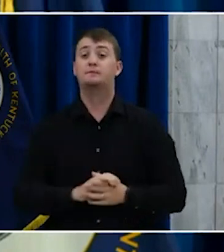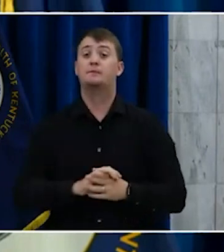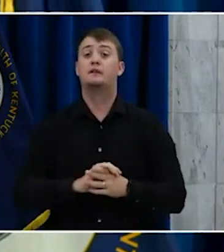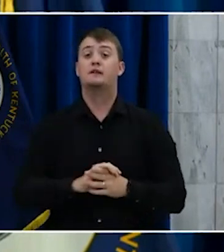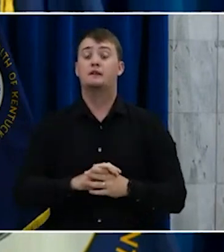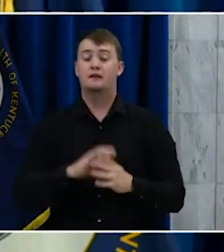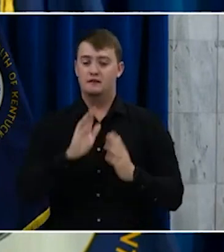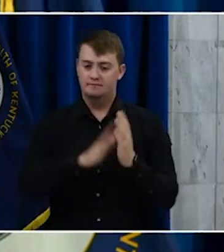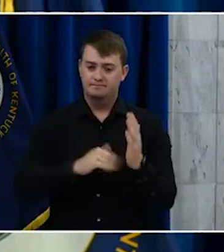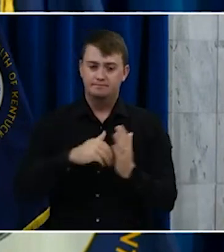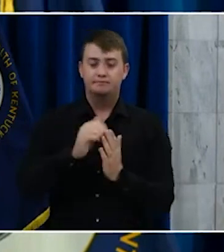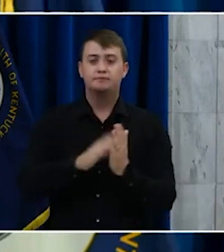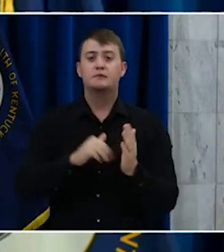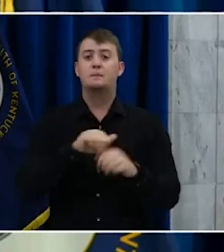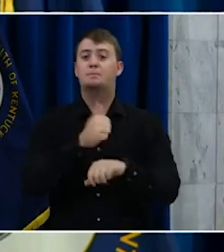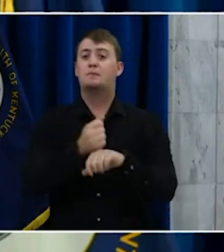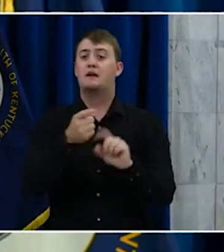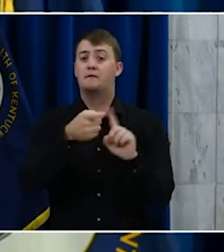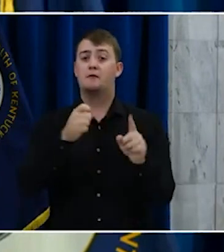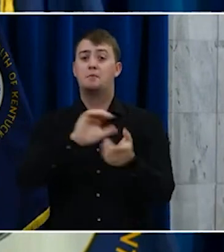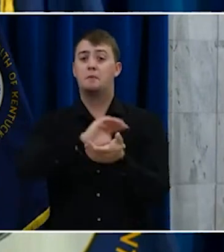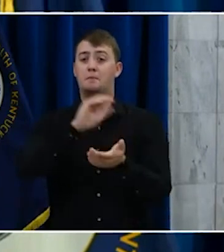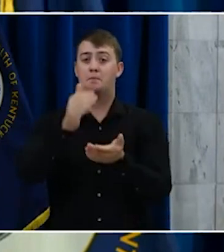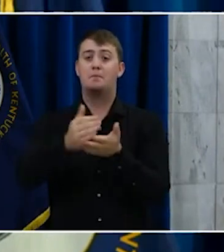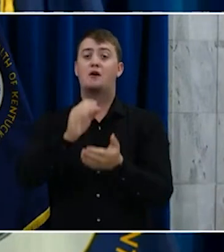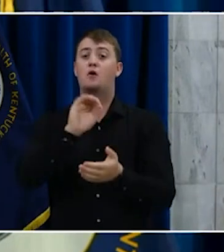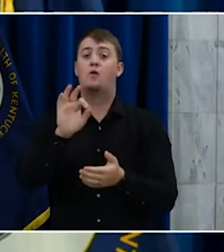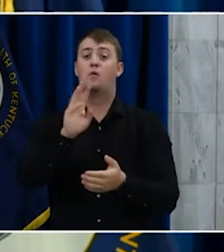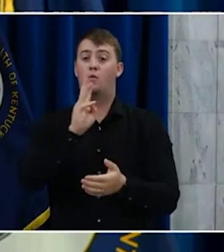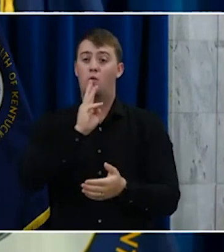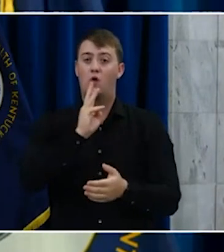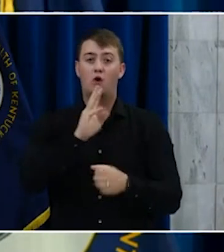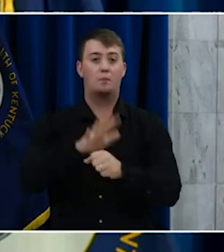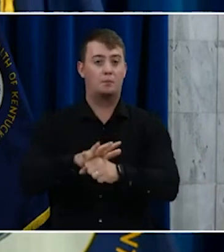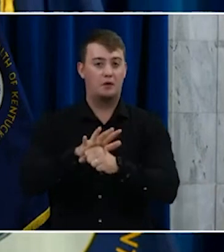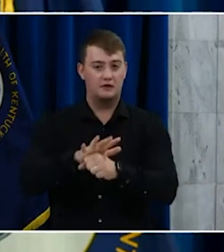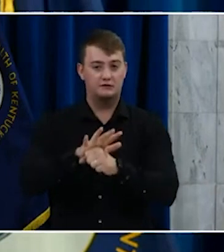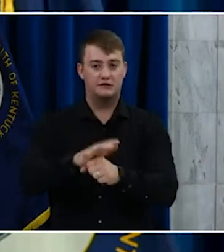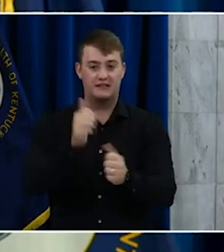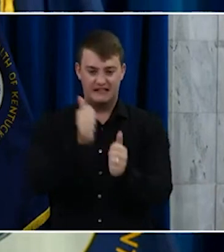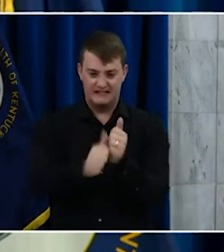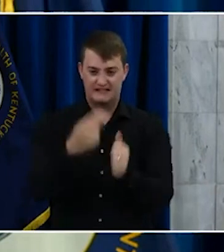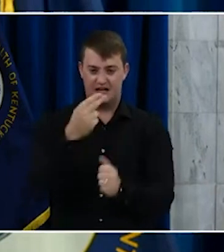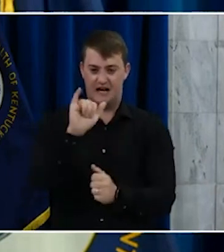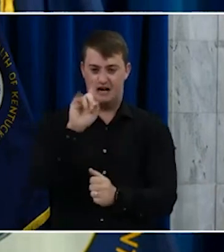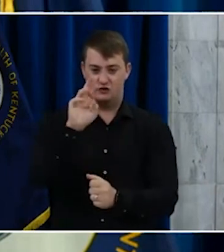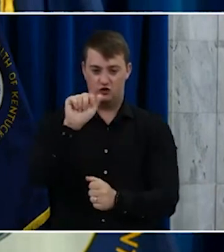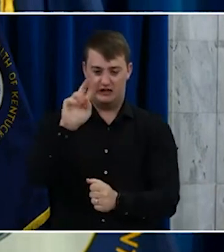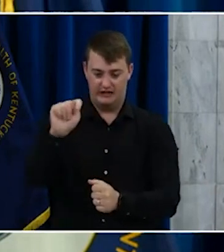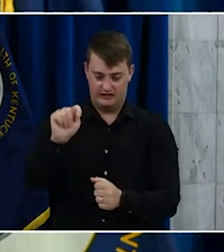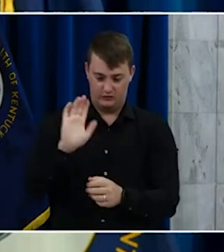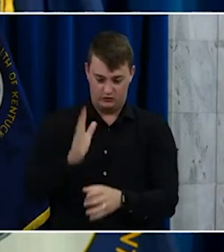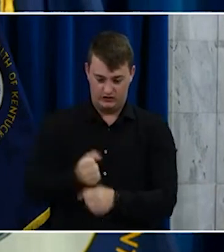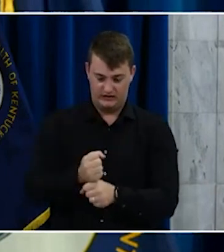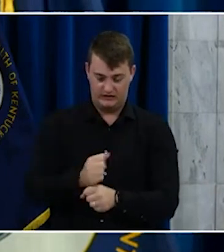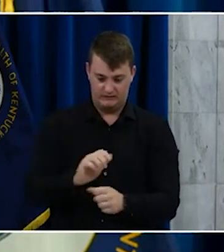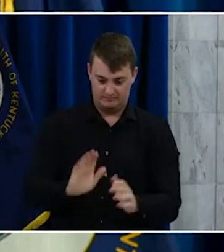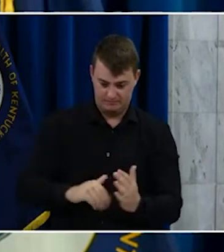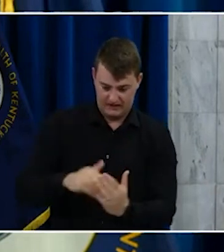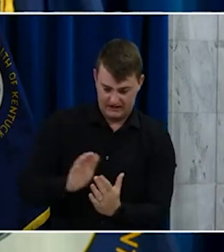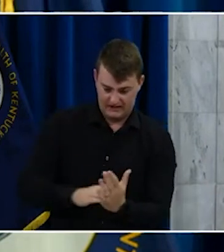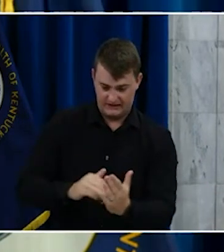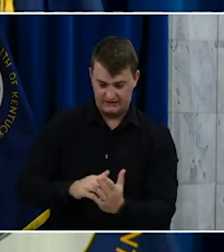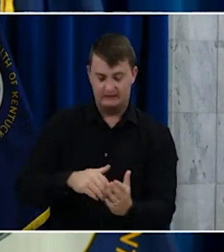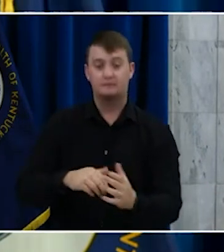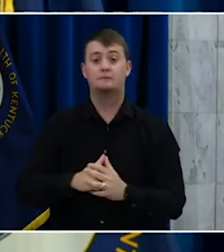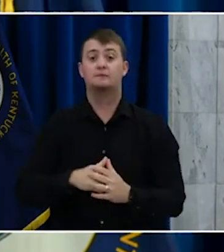coated based on the amount of water pressure each hydrant receives. Their